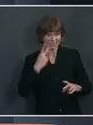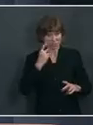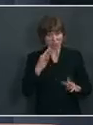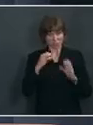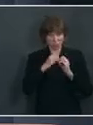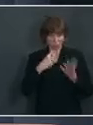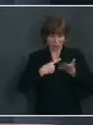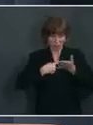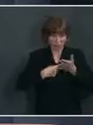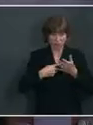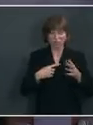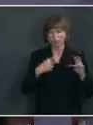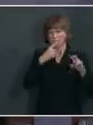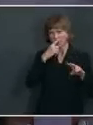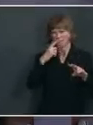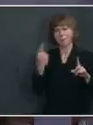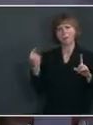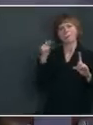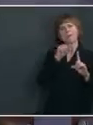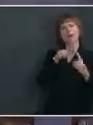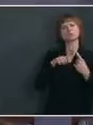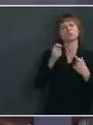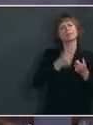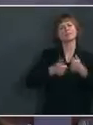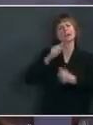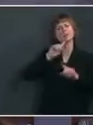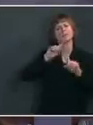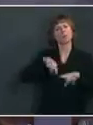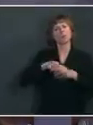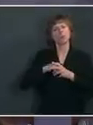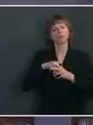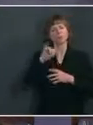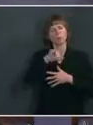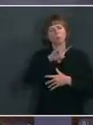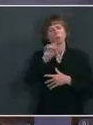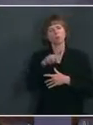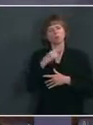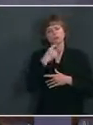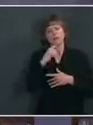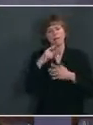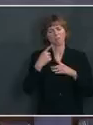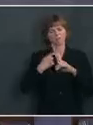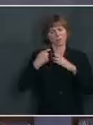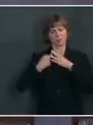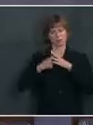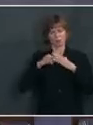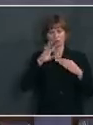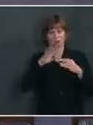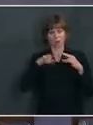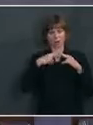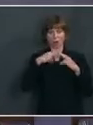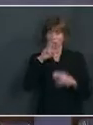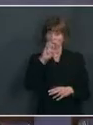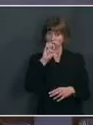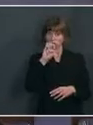end. Back to the executive orders, the questions we were discussing at the start. So I'm still trying to sort of reconcile this deluge. What are we at?